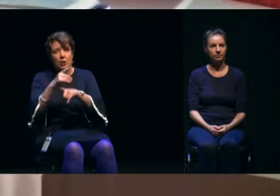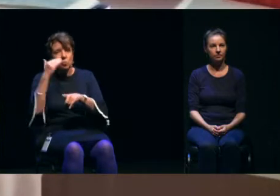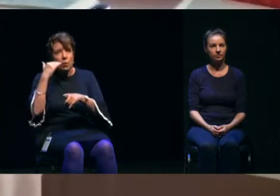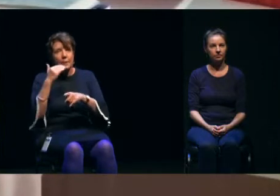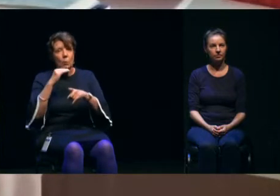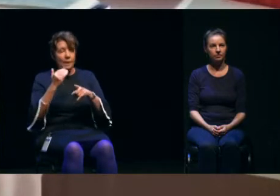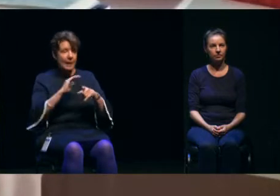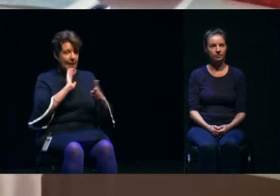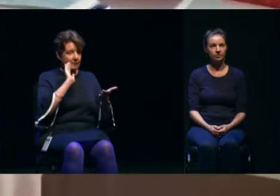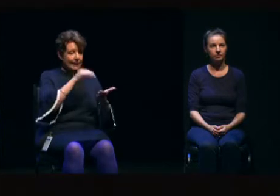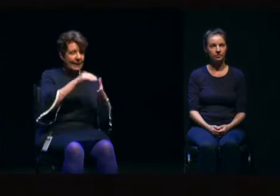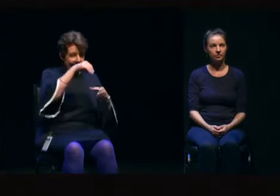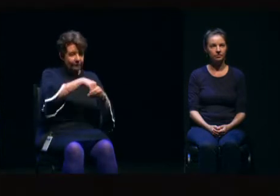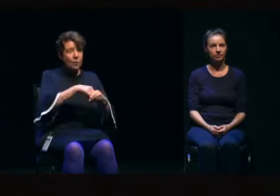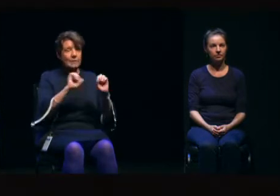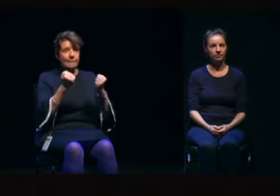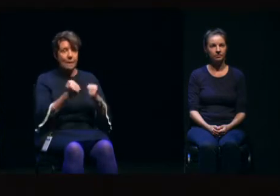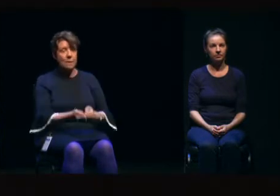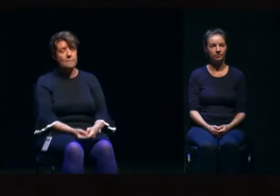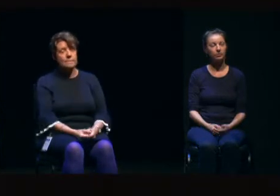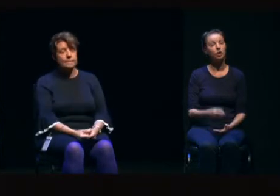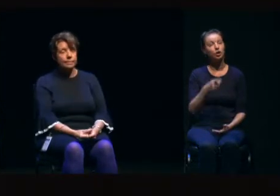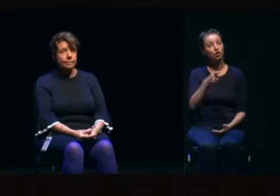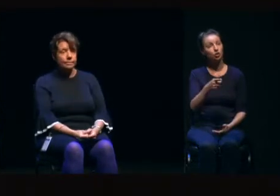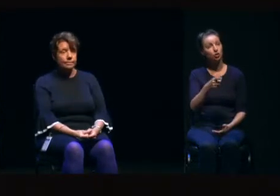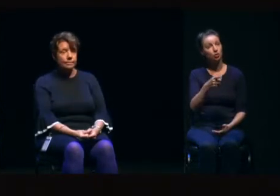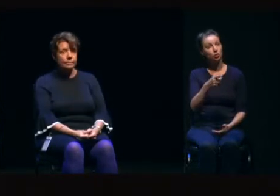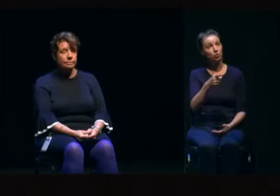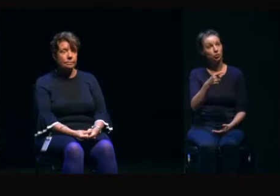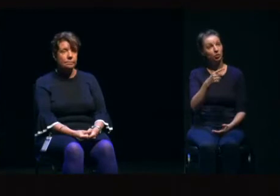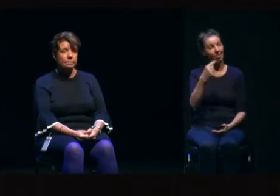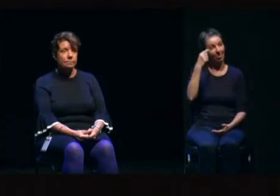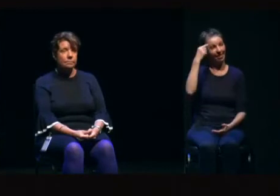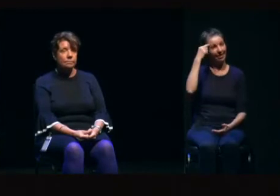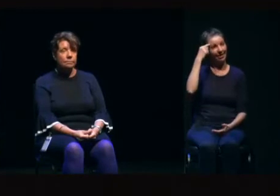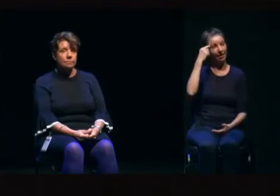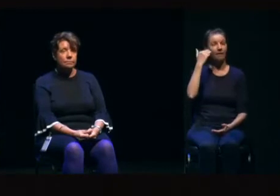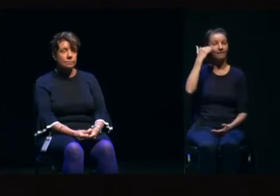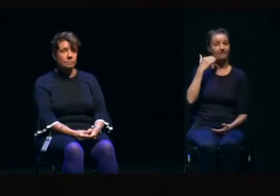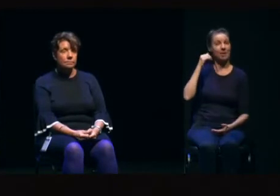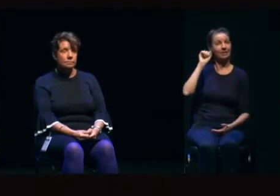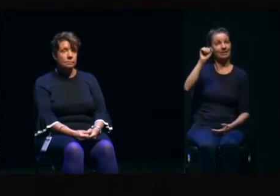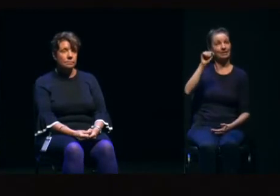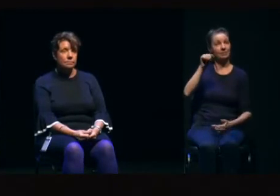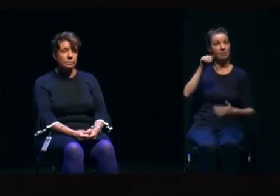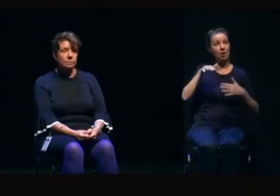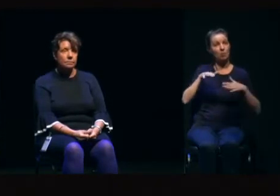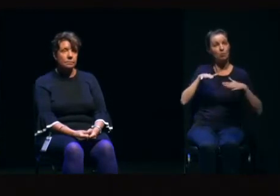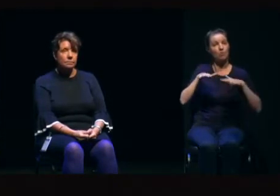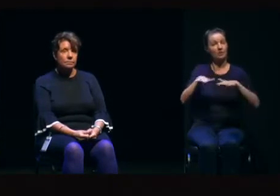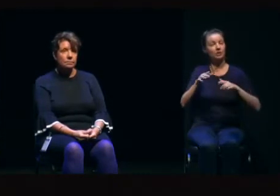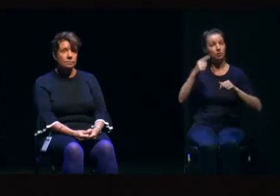are in power. Do you think that the movement that is feminism is actually, are we